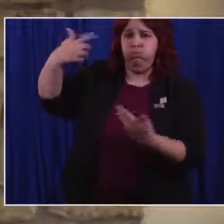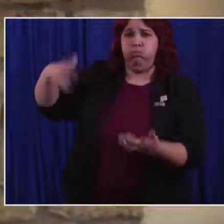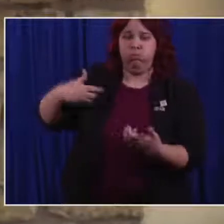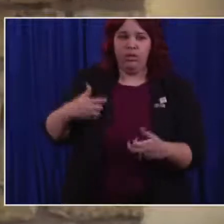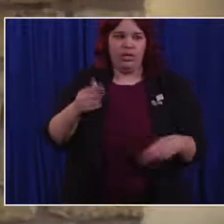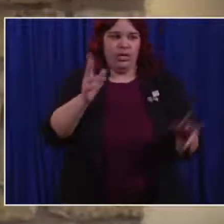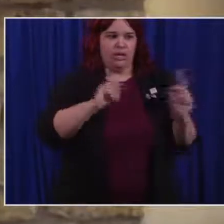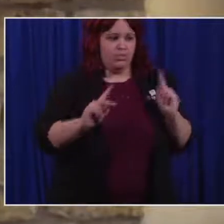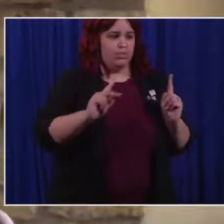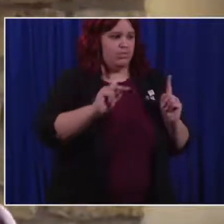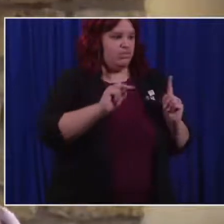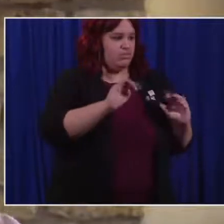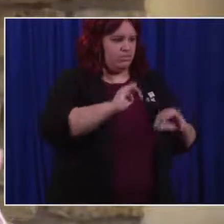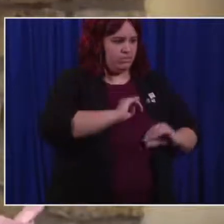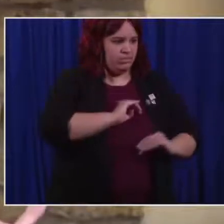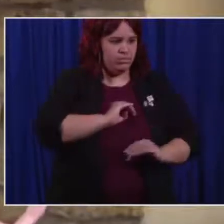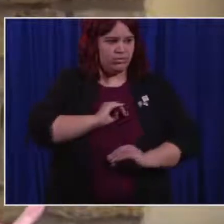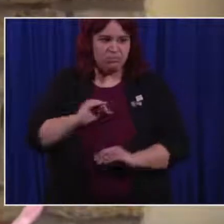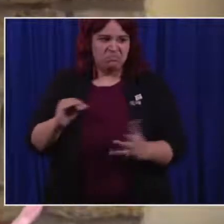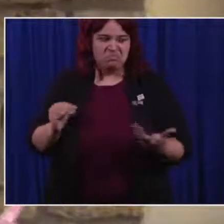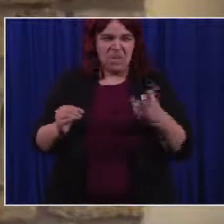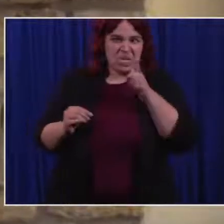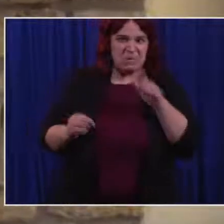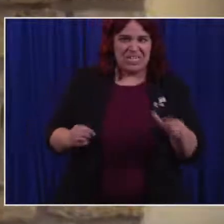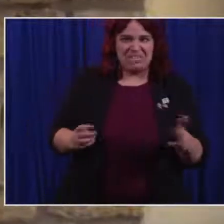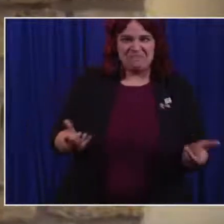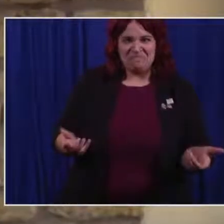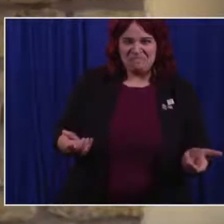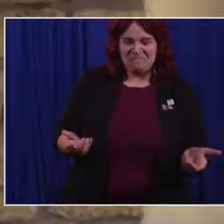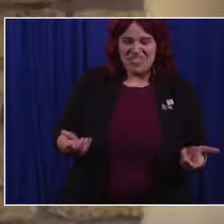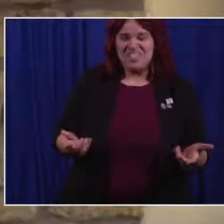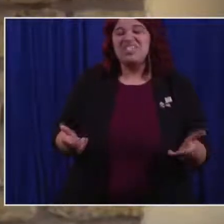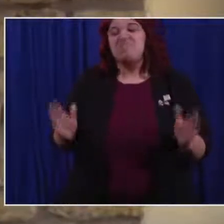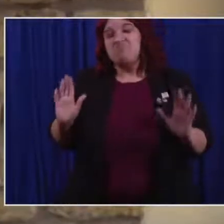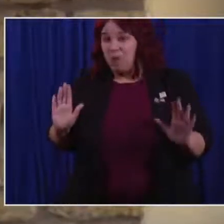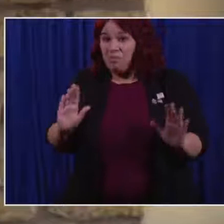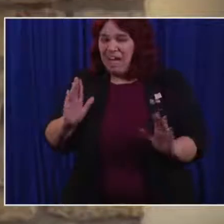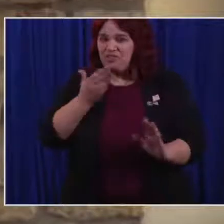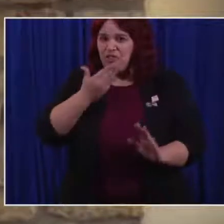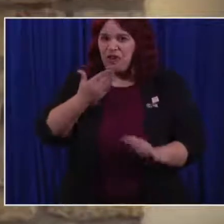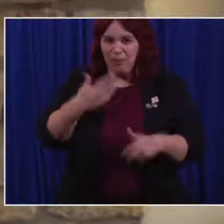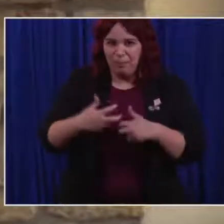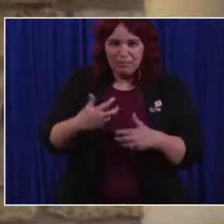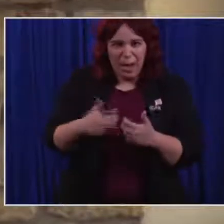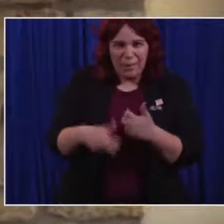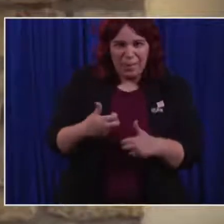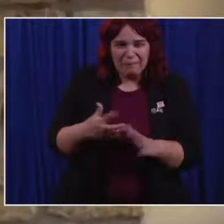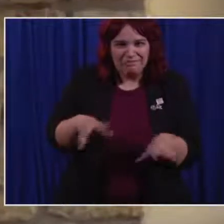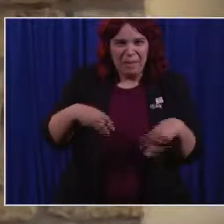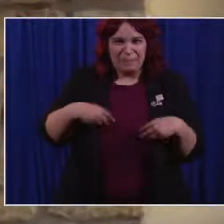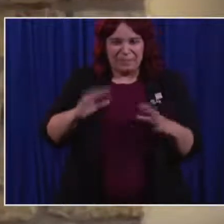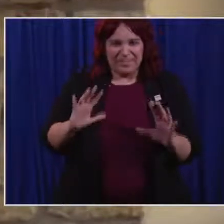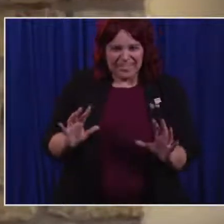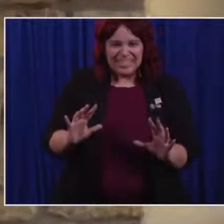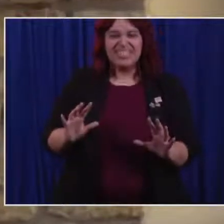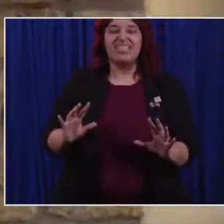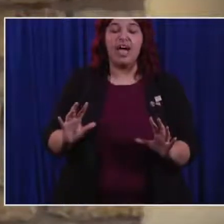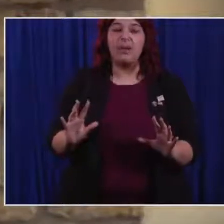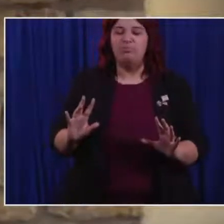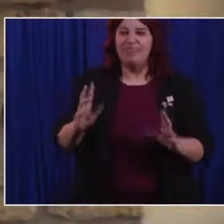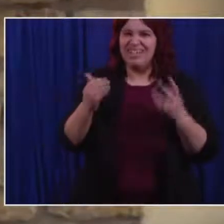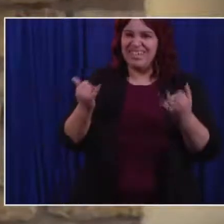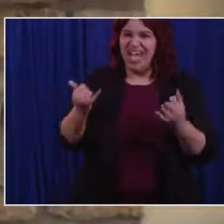also working on, the messaging and giving people information about exactly